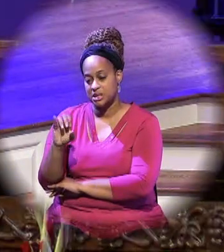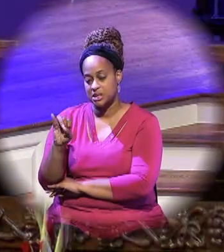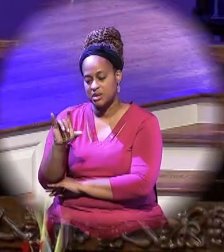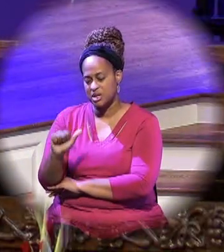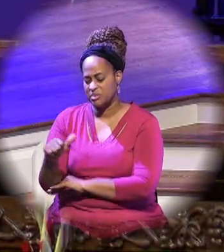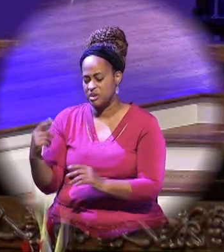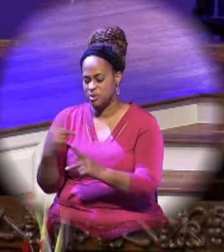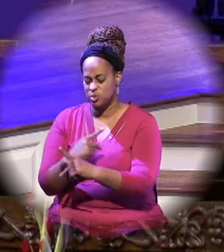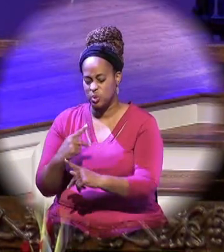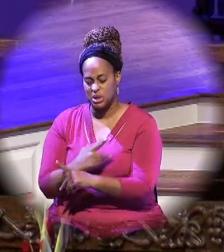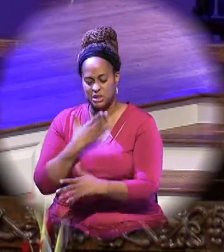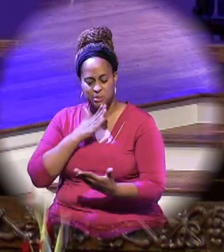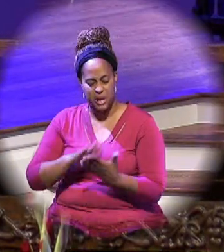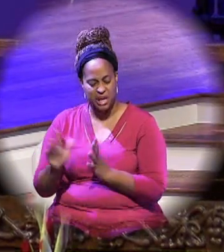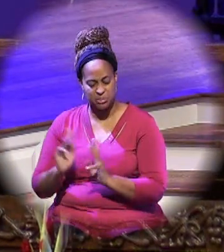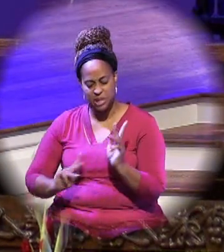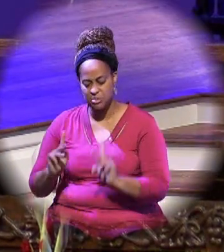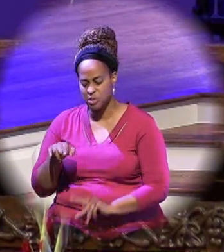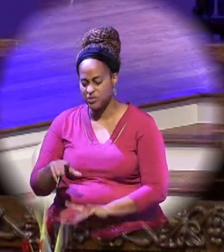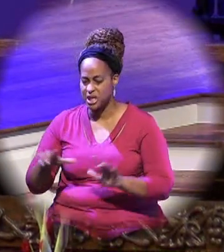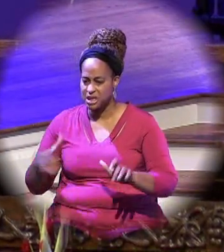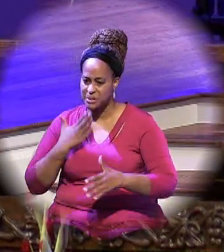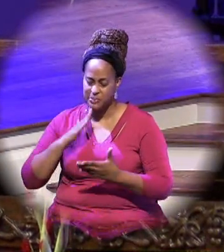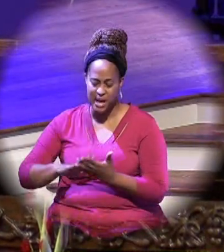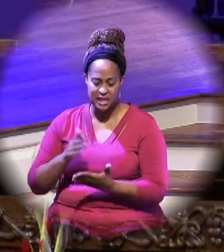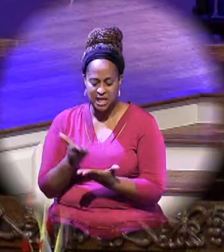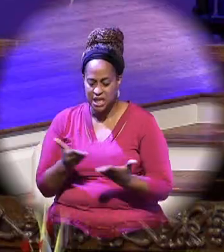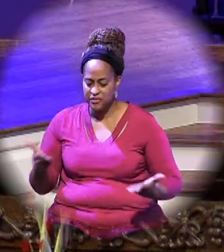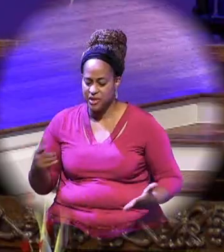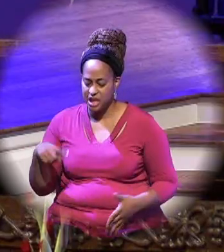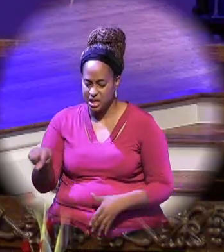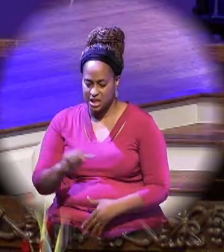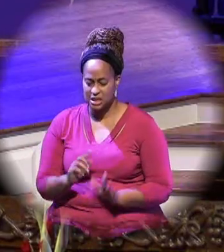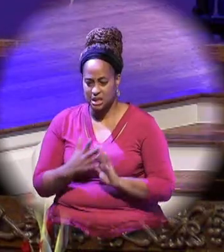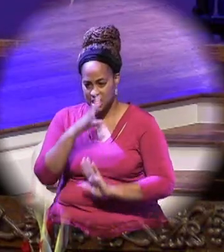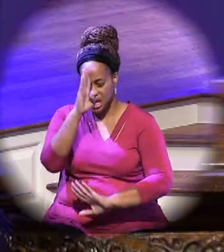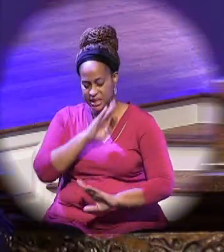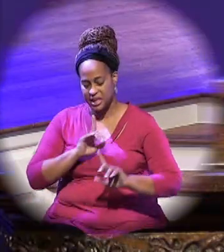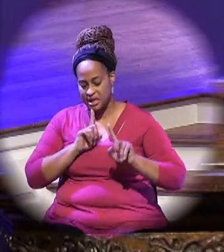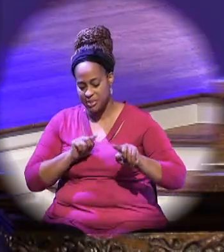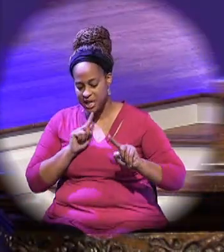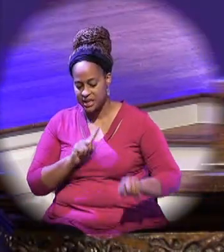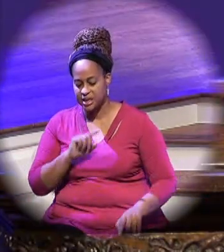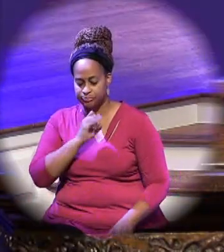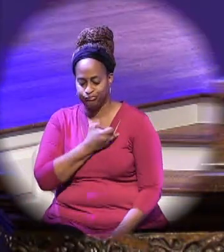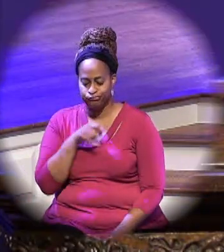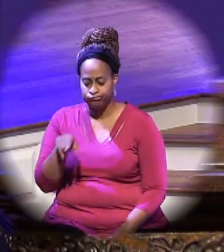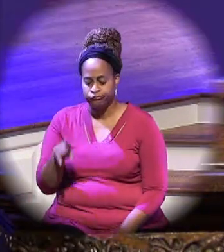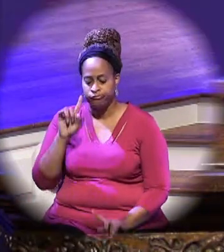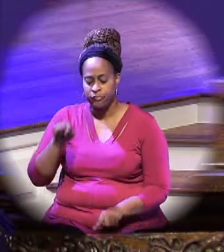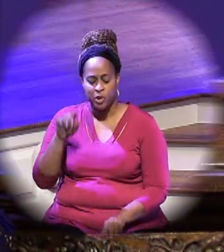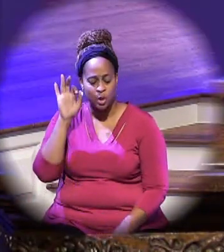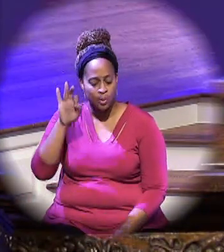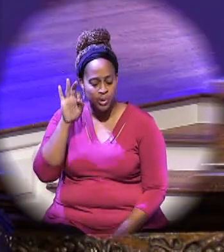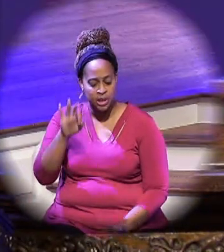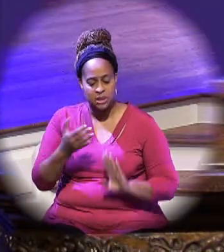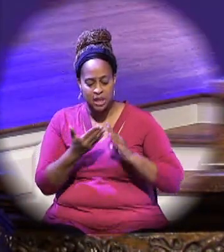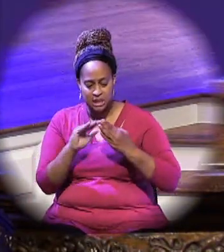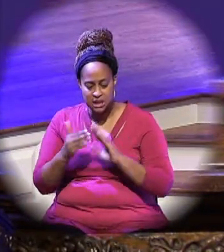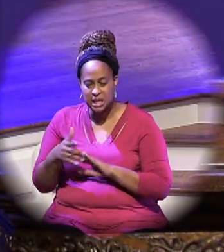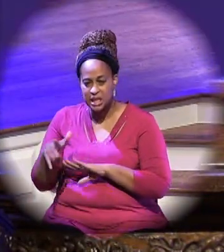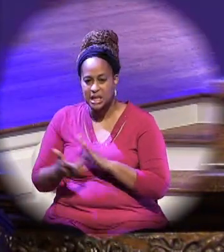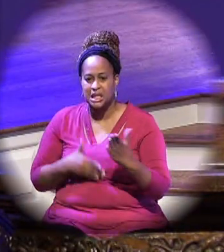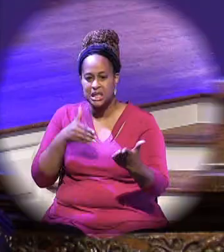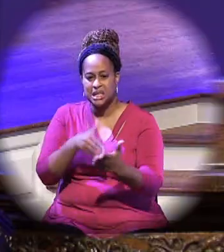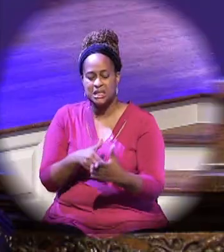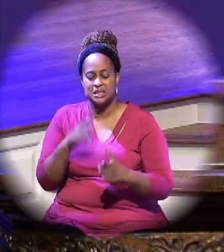These were bad people. They did bad things. And God had commanded Jonah to go and preach to that city a word against